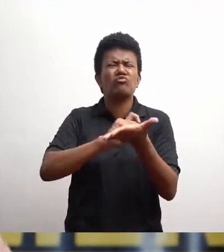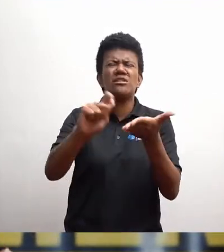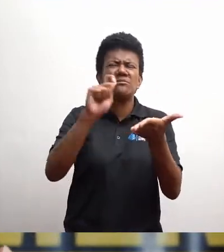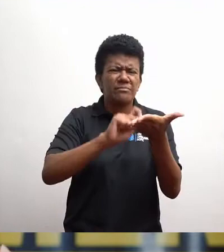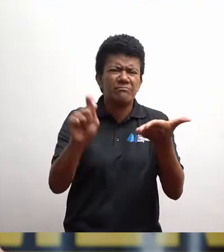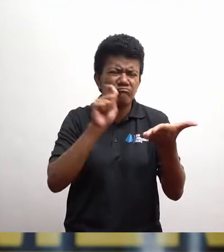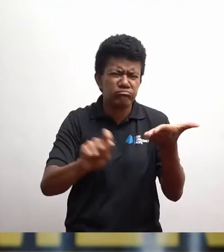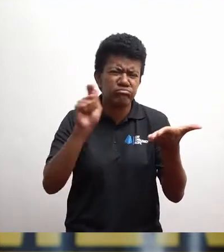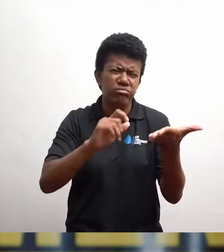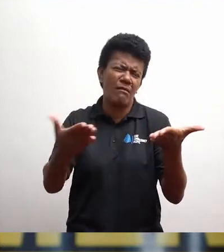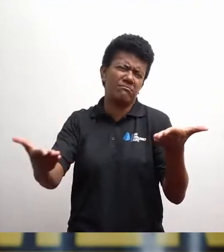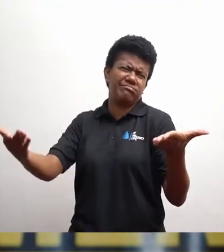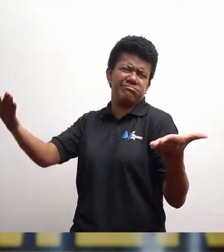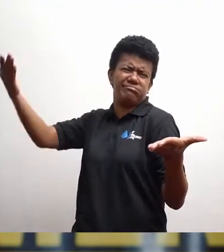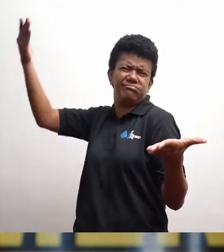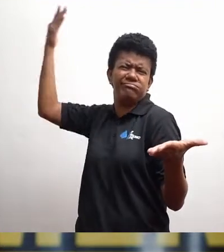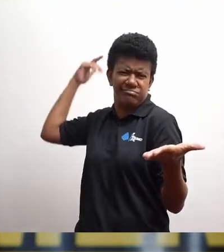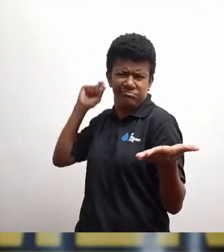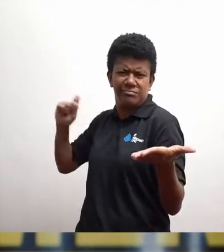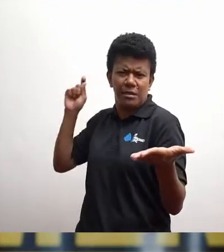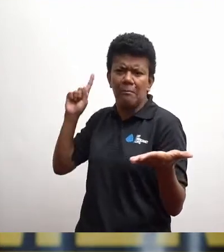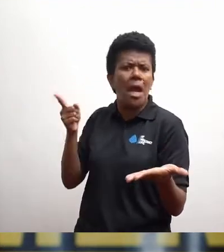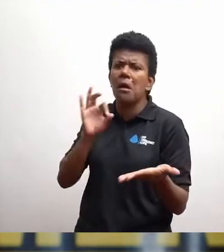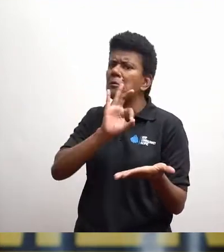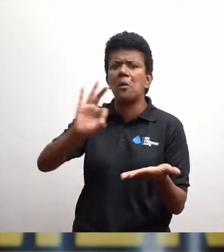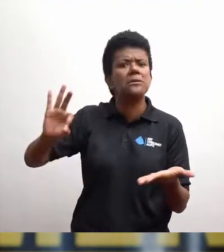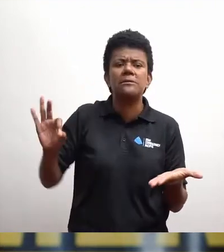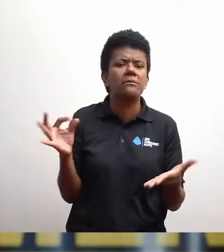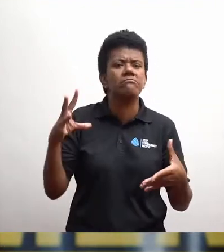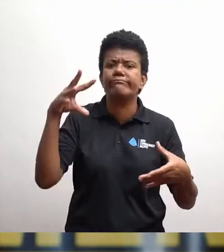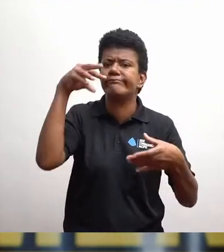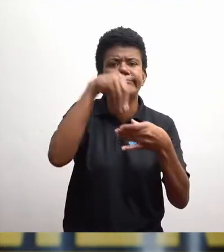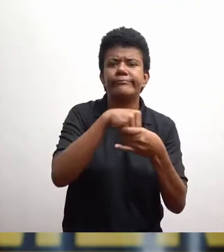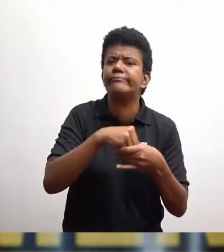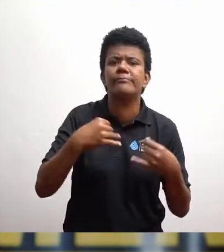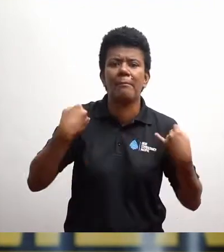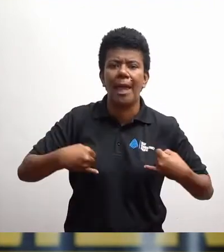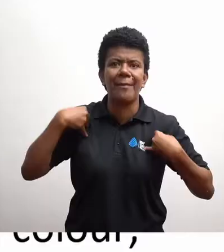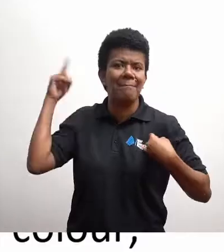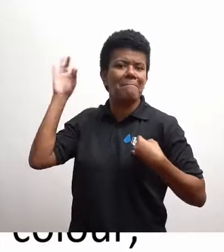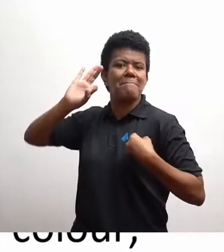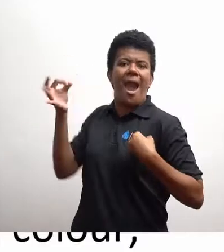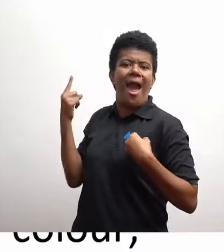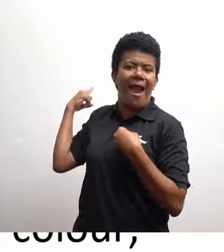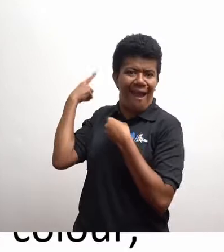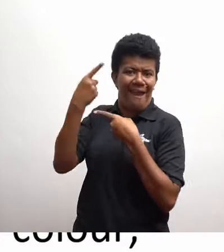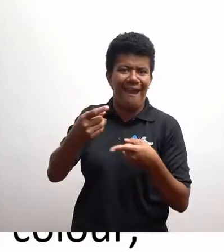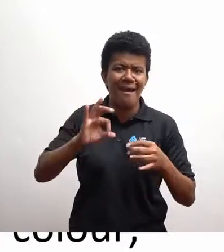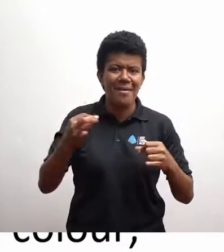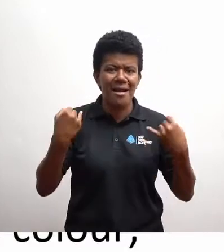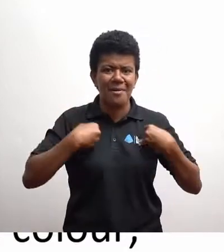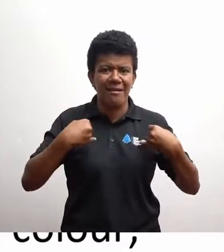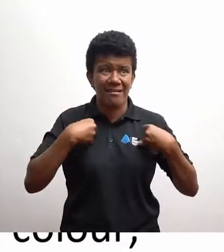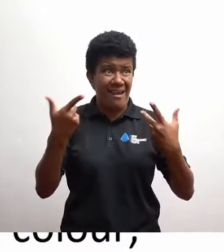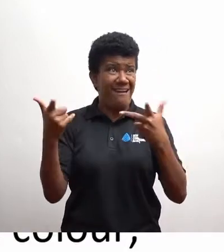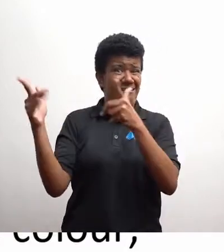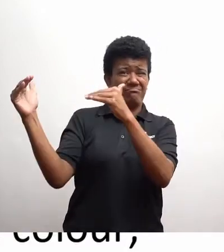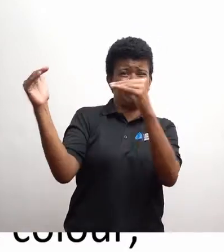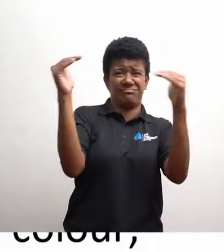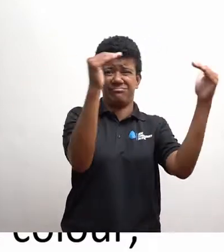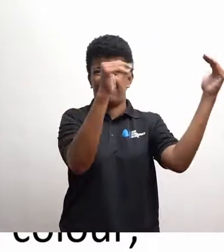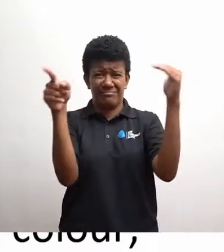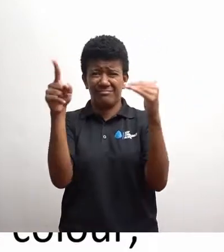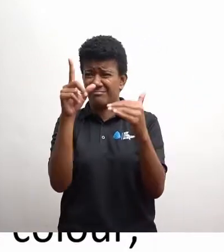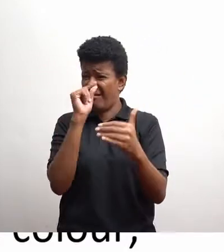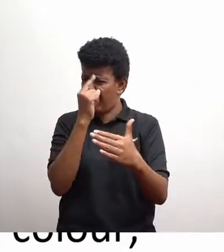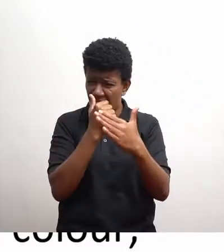there in the spirit of the Human Rights Declaration, right? We are all equally entitled to our human